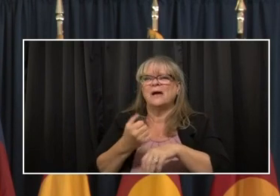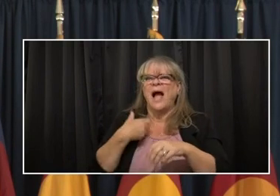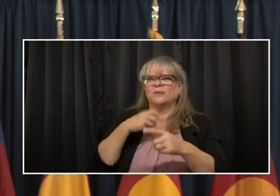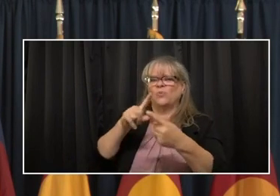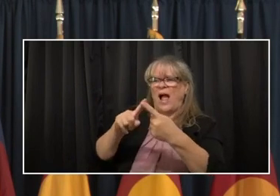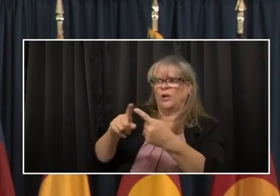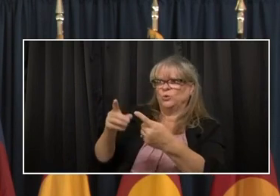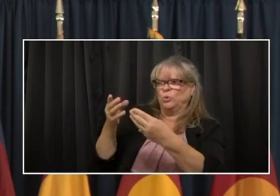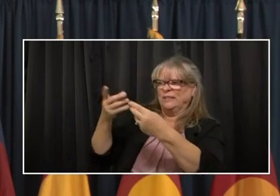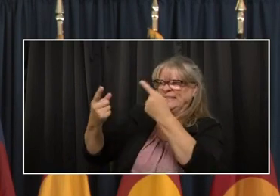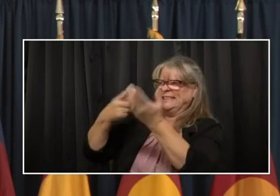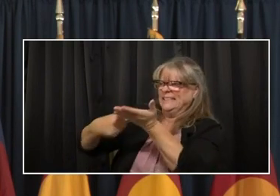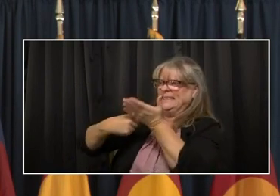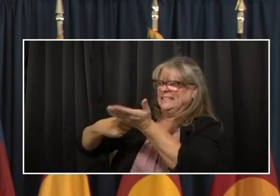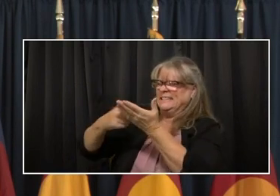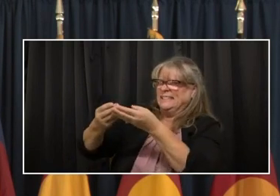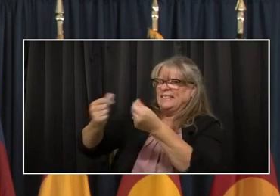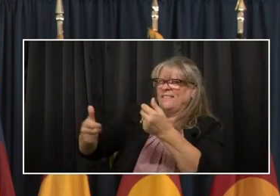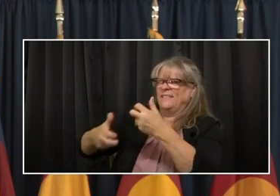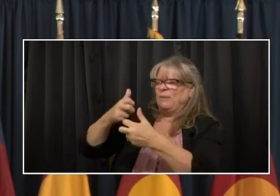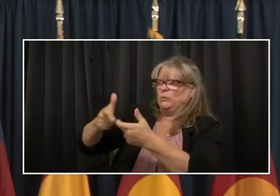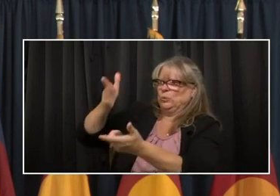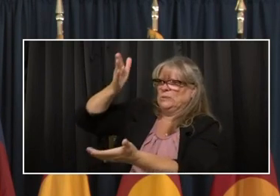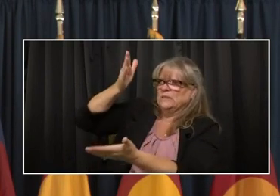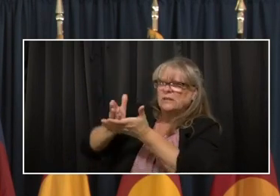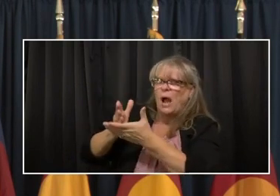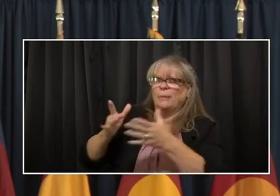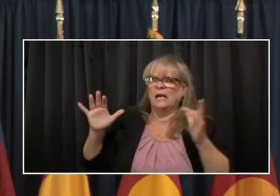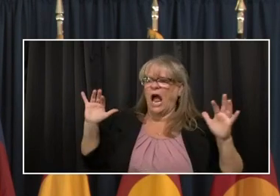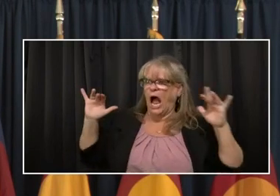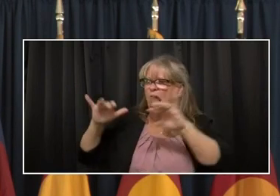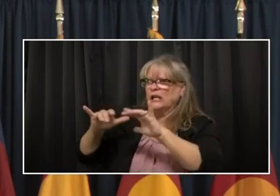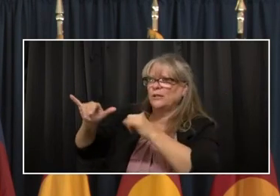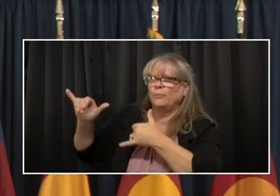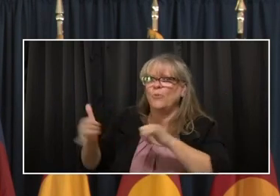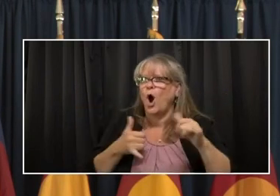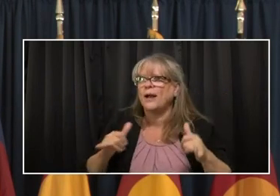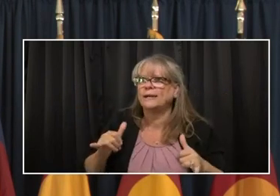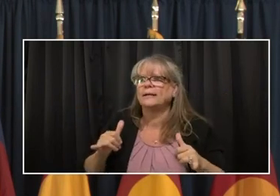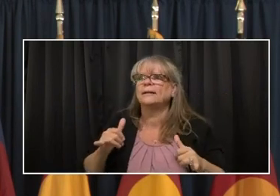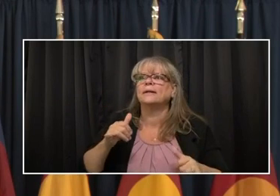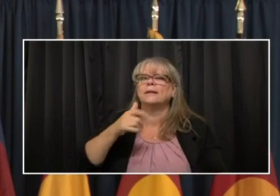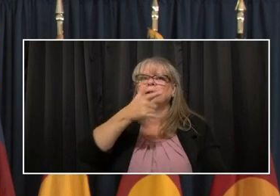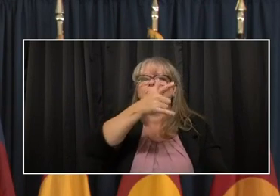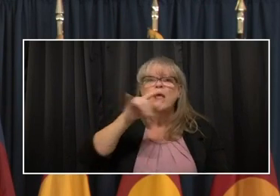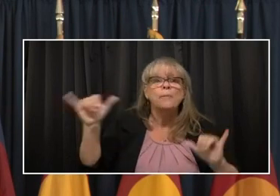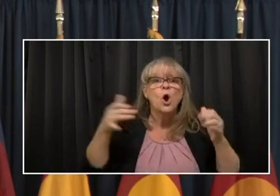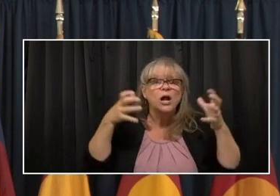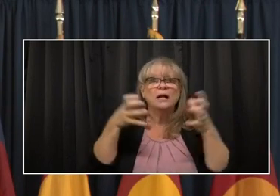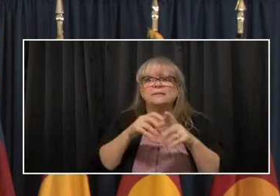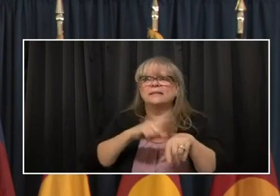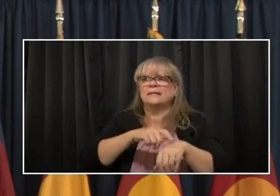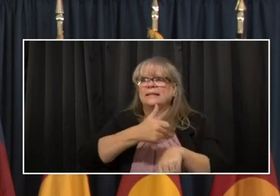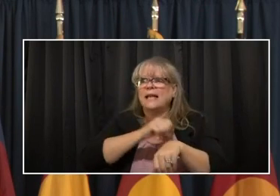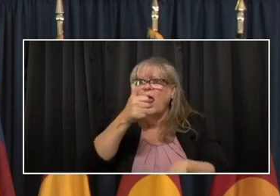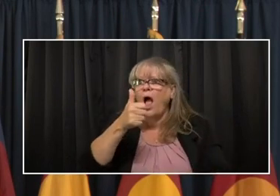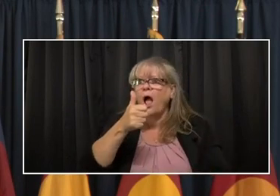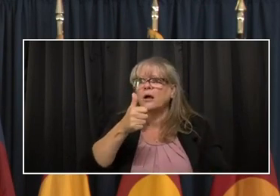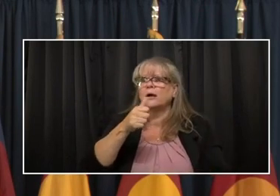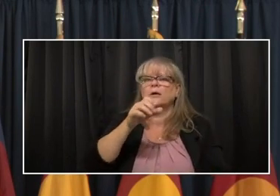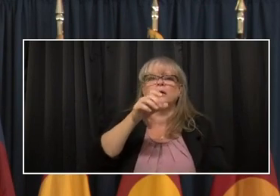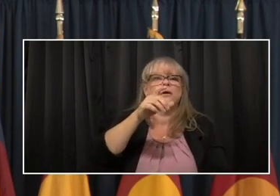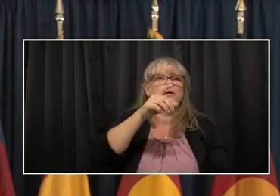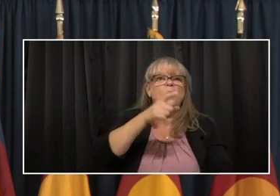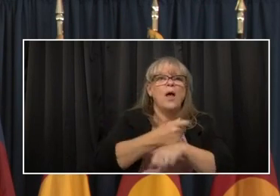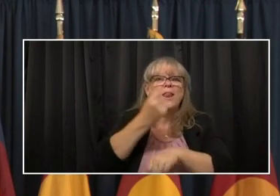this reversing to or going to a 11 o'clock curfew is the right time going on with